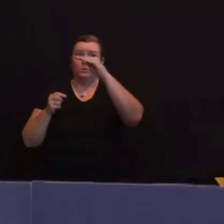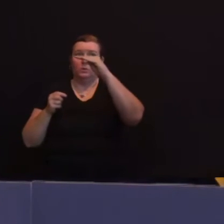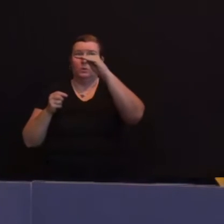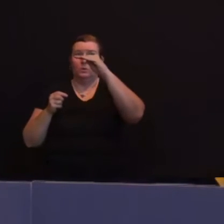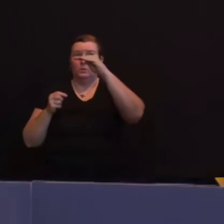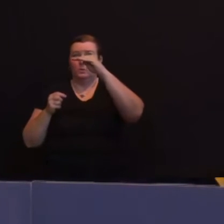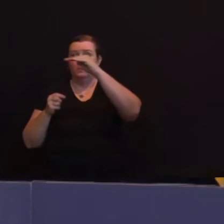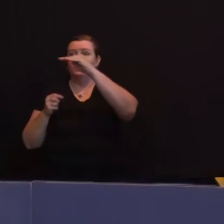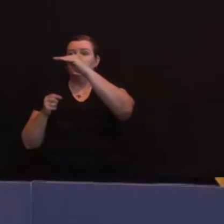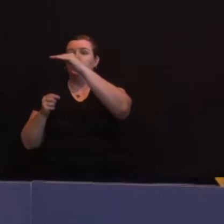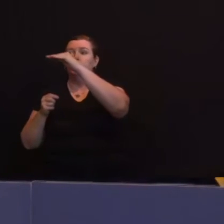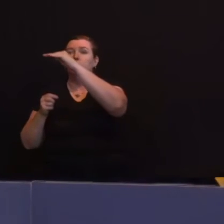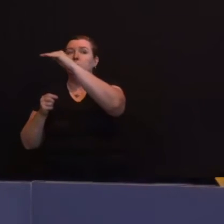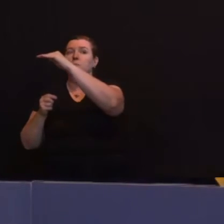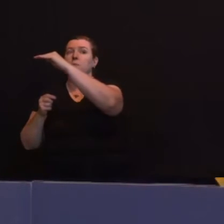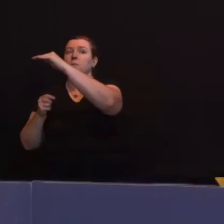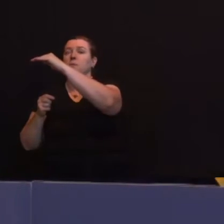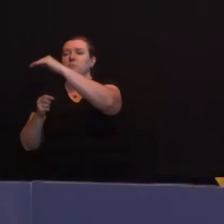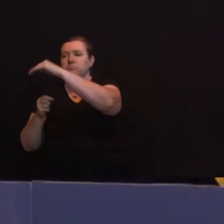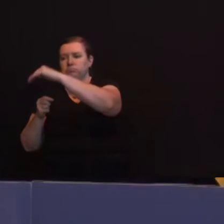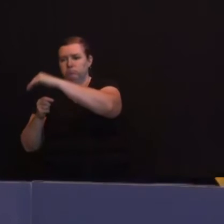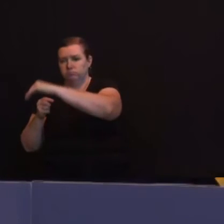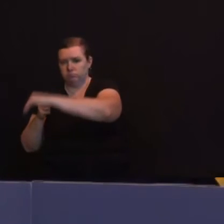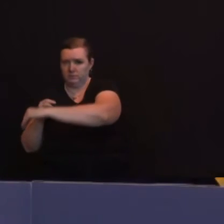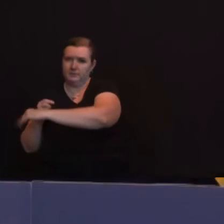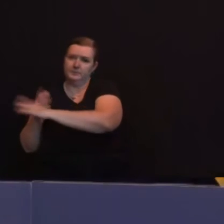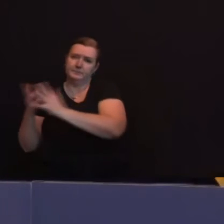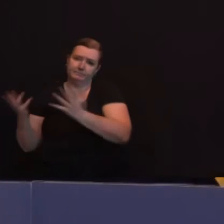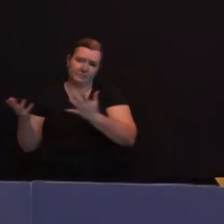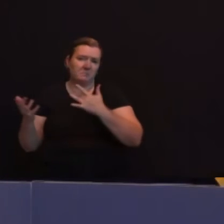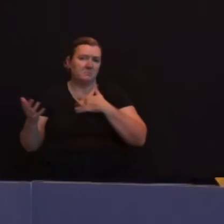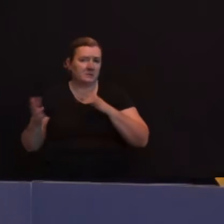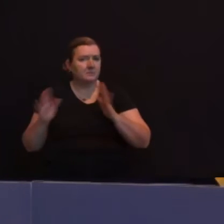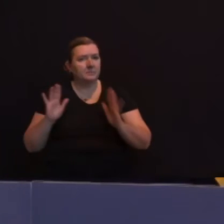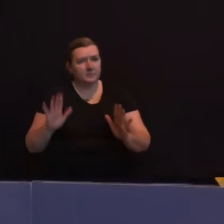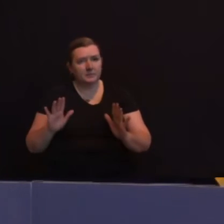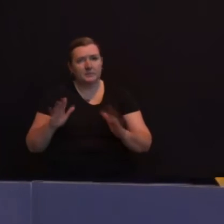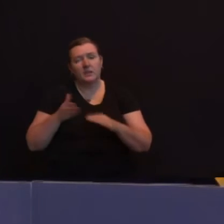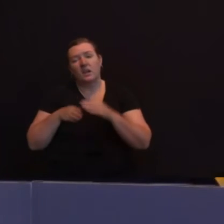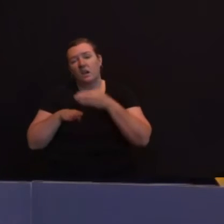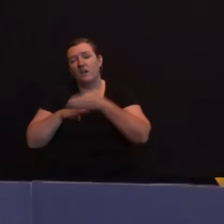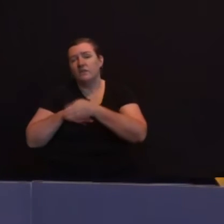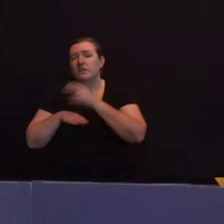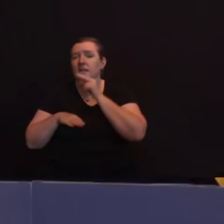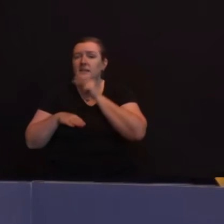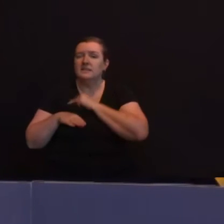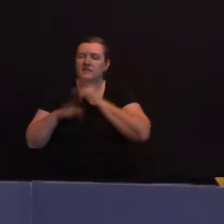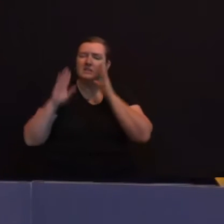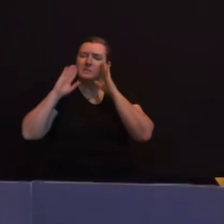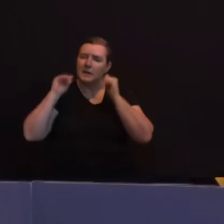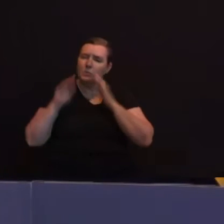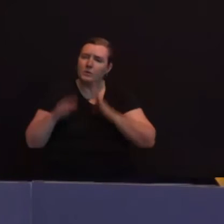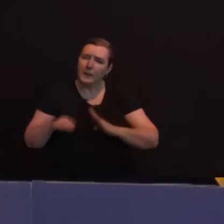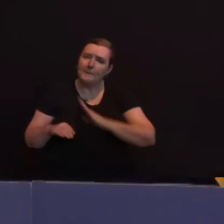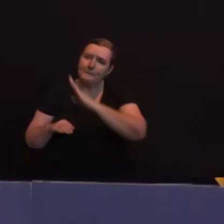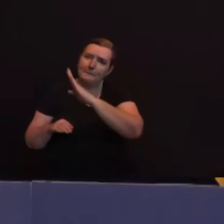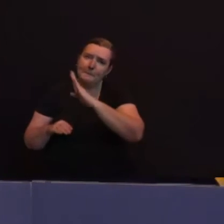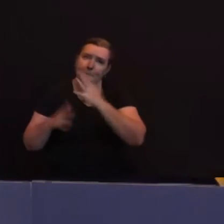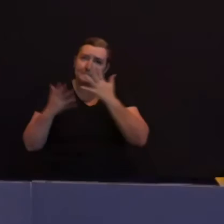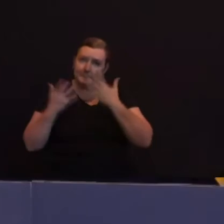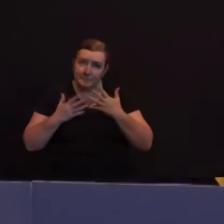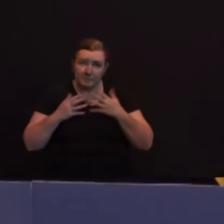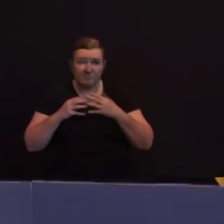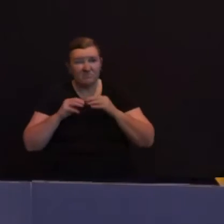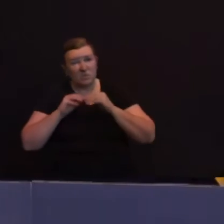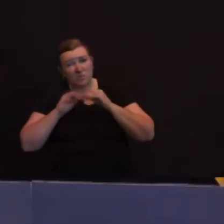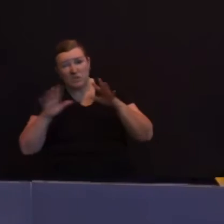after Thanksgiving a tick up. But unfortunately, because of the community spread, the recovery, we believe, is going